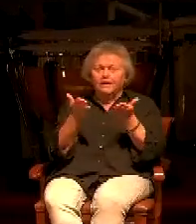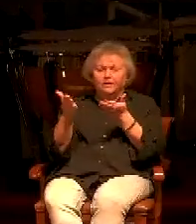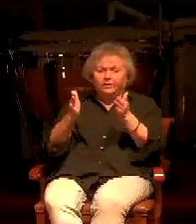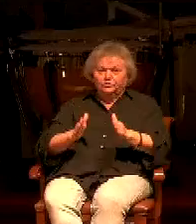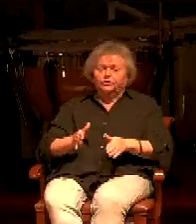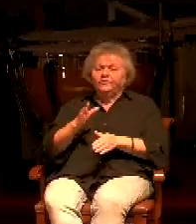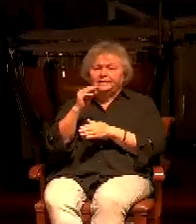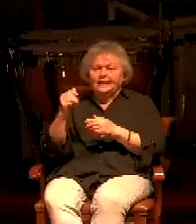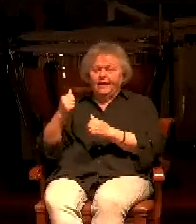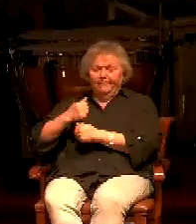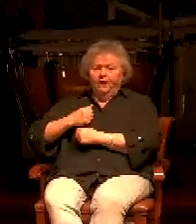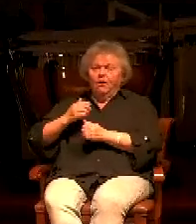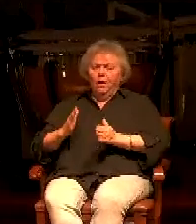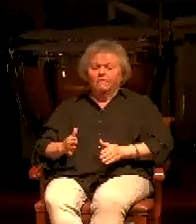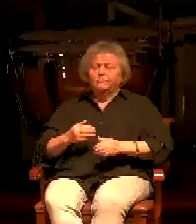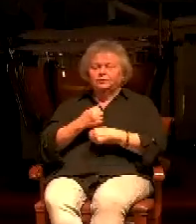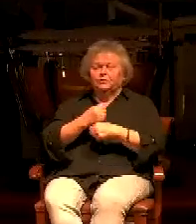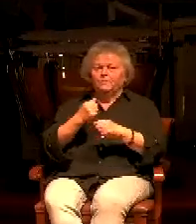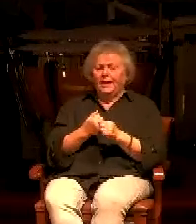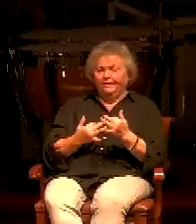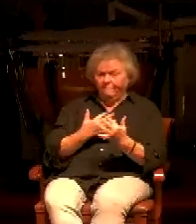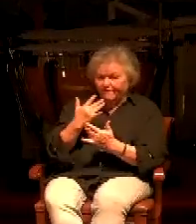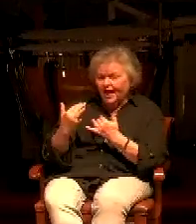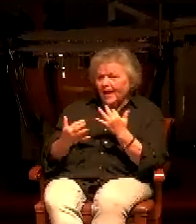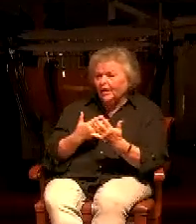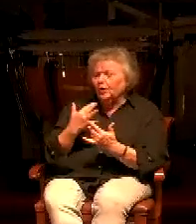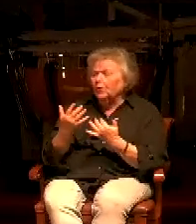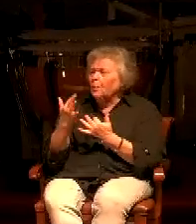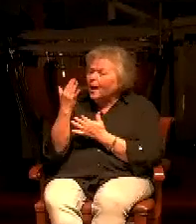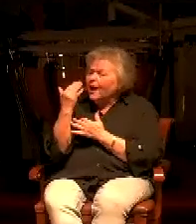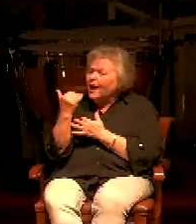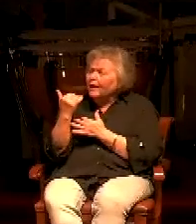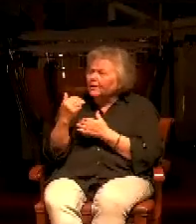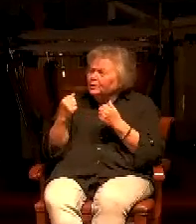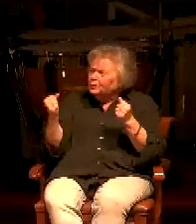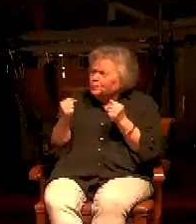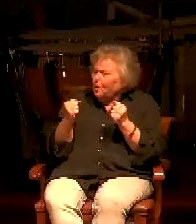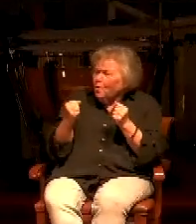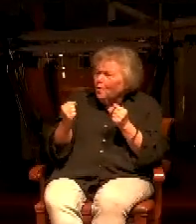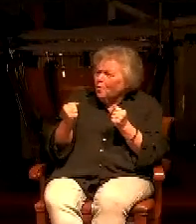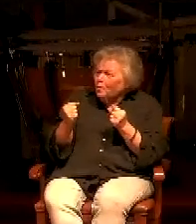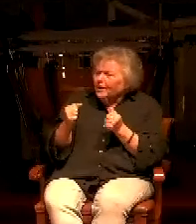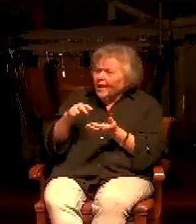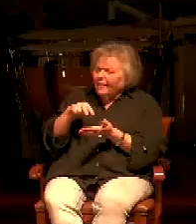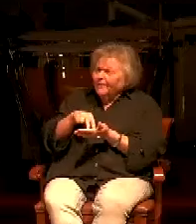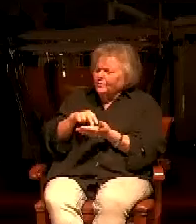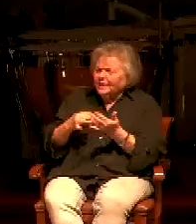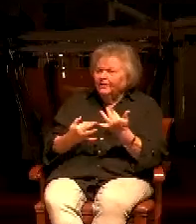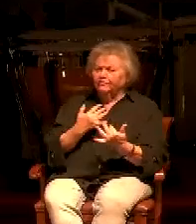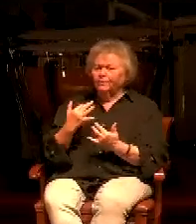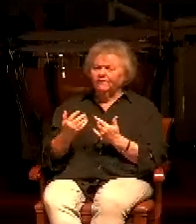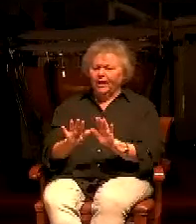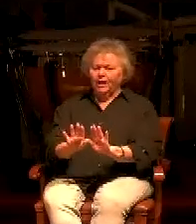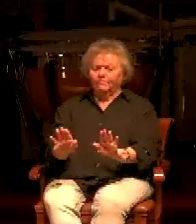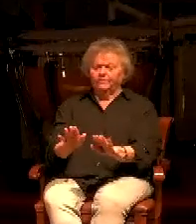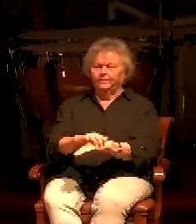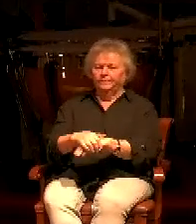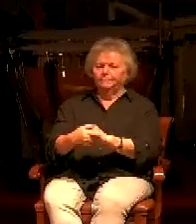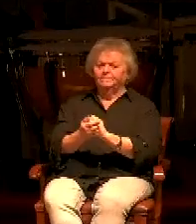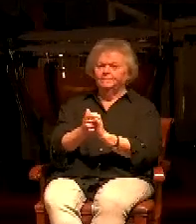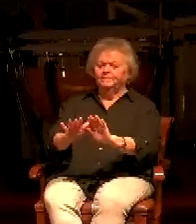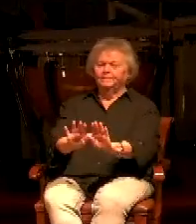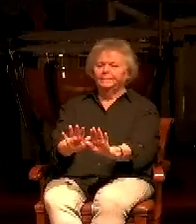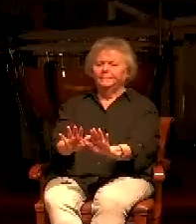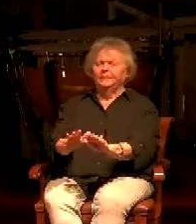officers had made a charcoal fire because it was cold, and they were standing and warming themselves. Peter was